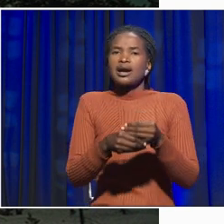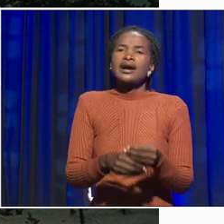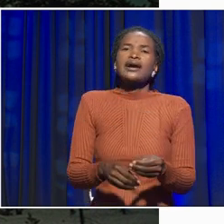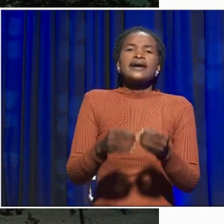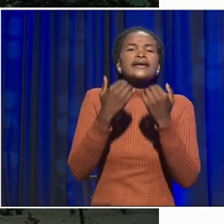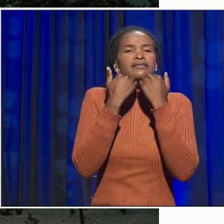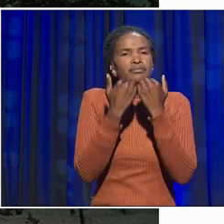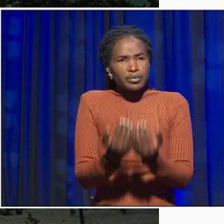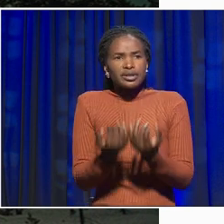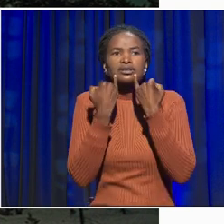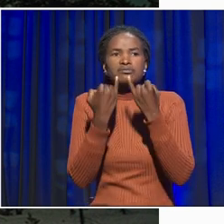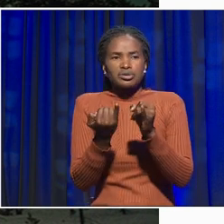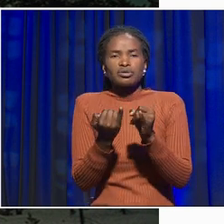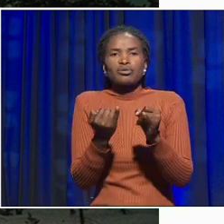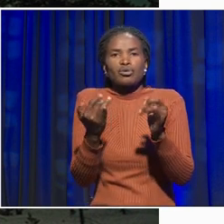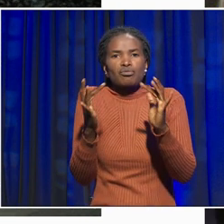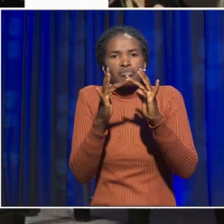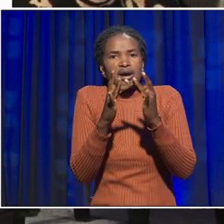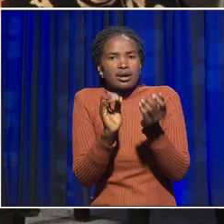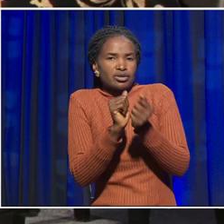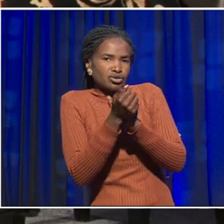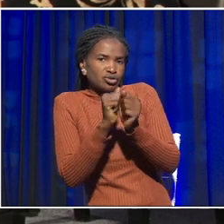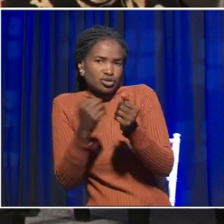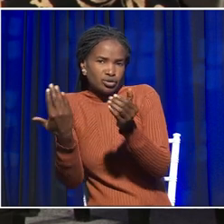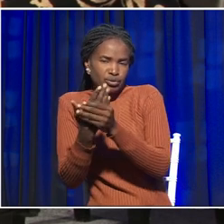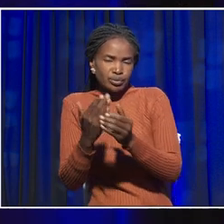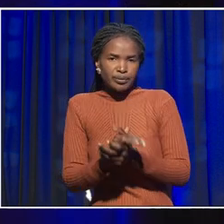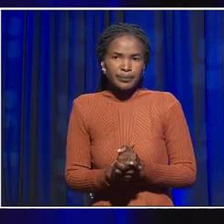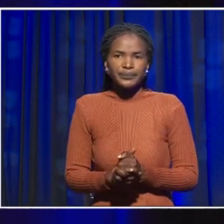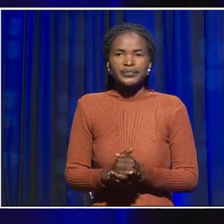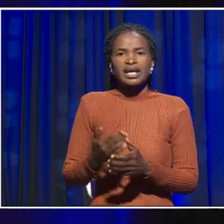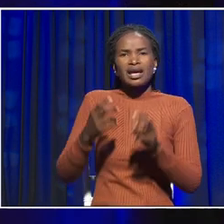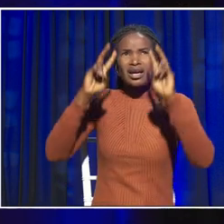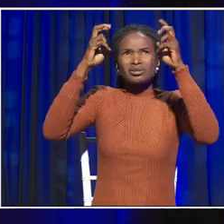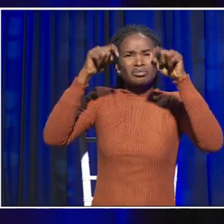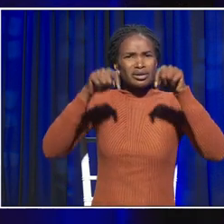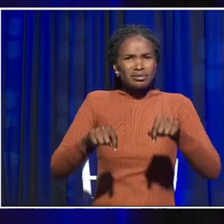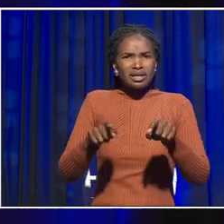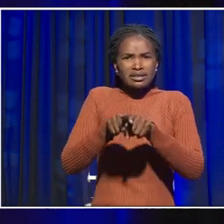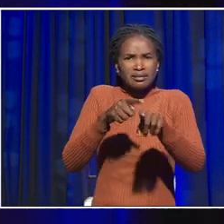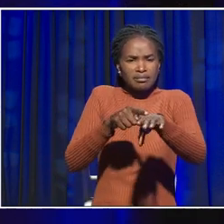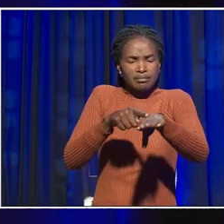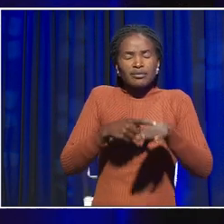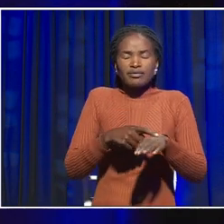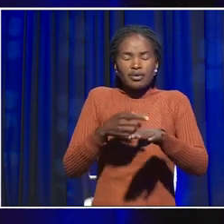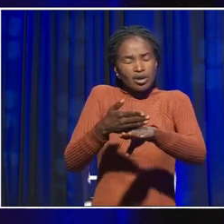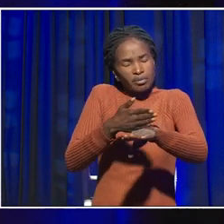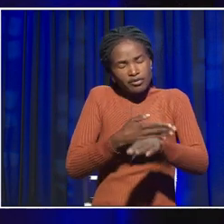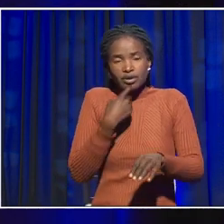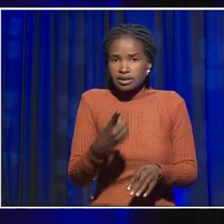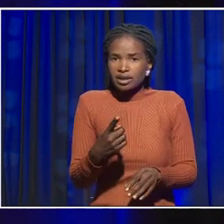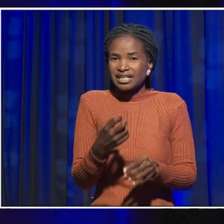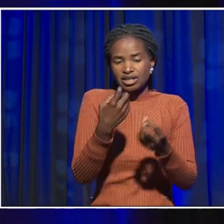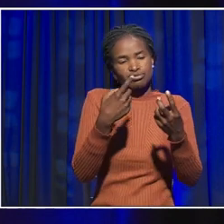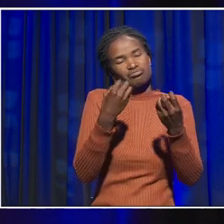of digital innovation. You know, on that topic, I mean, that's what I was mentioned earlier, that, you know, we discuss too